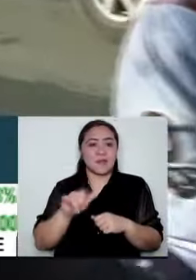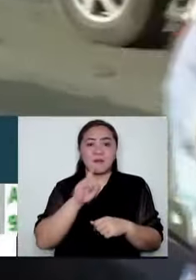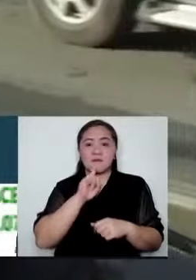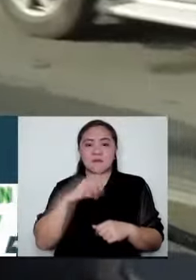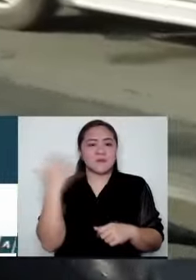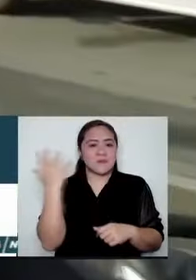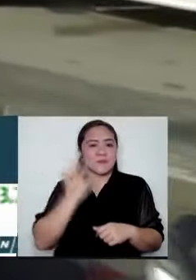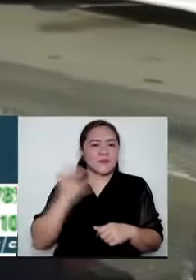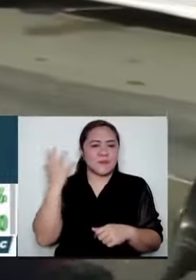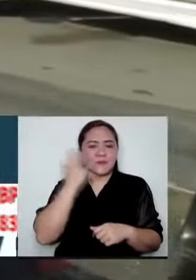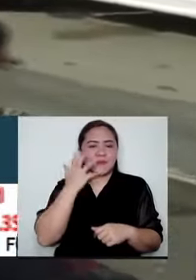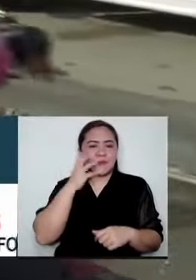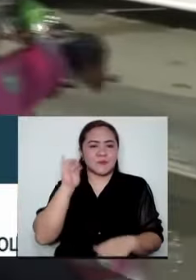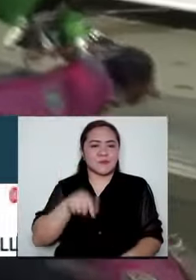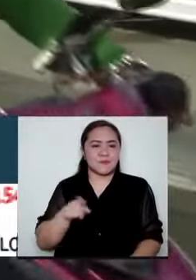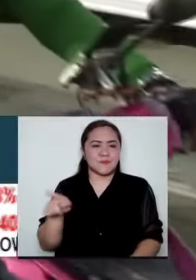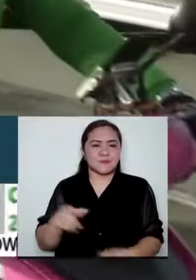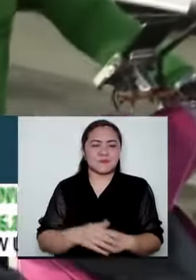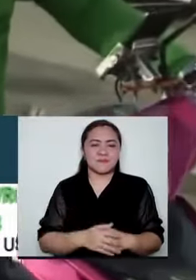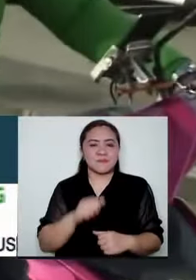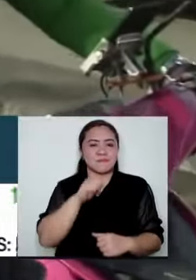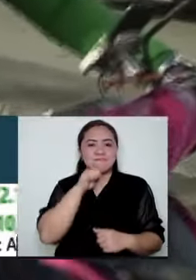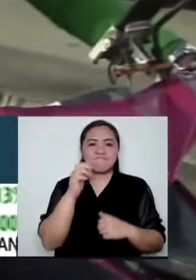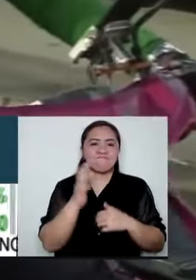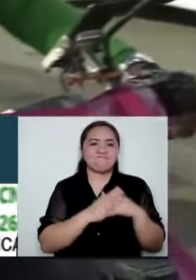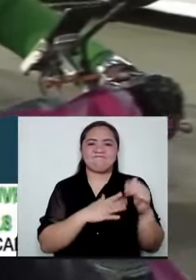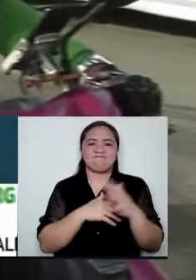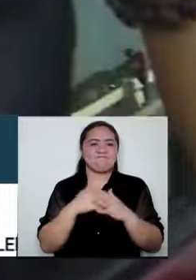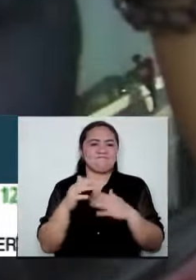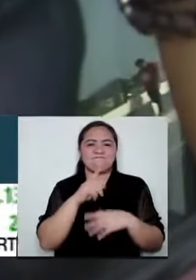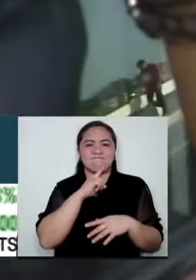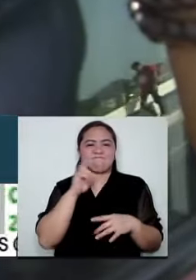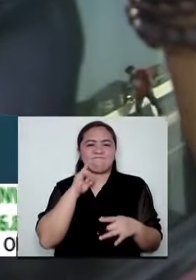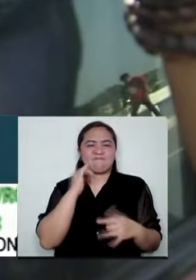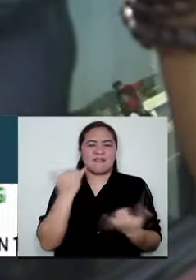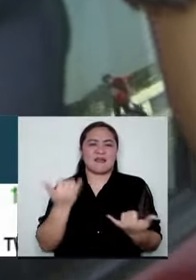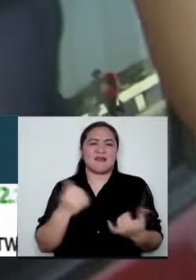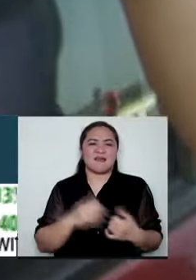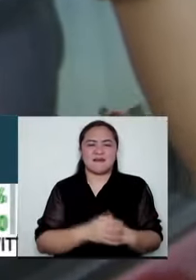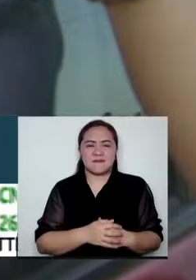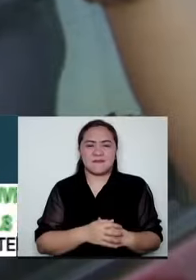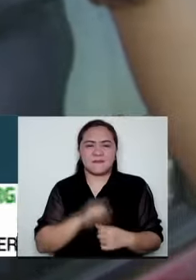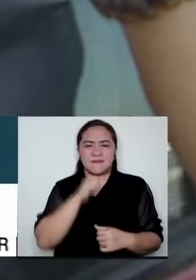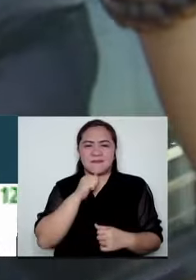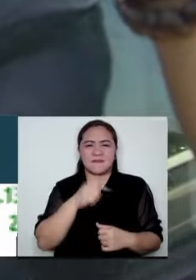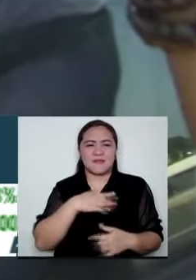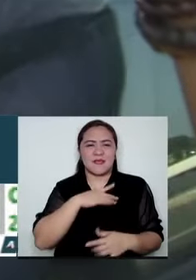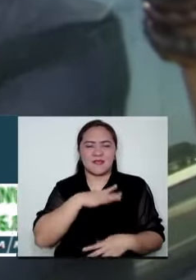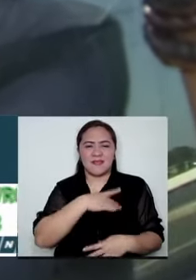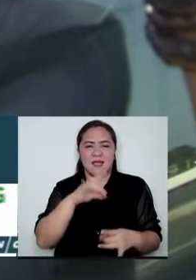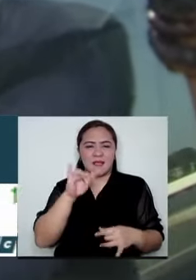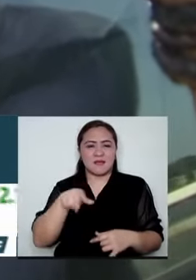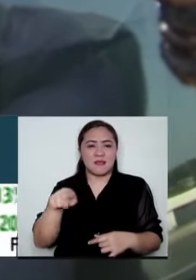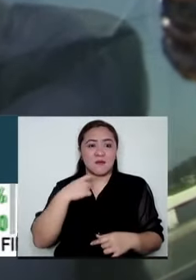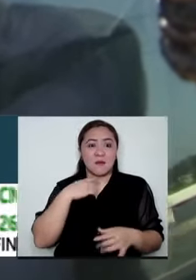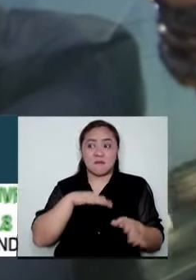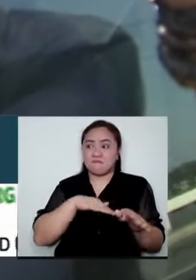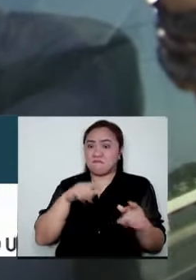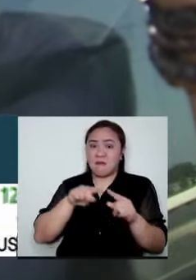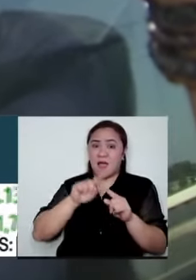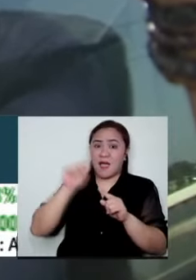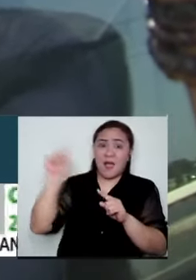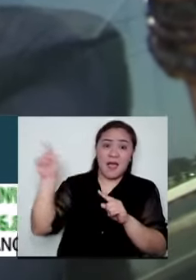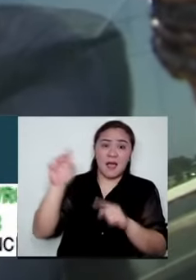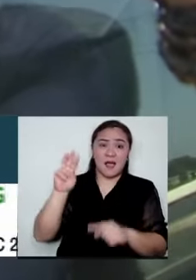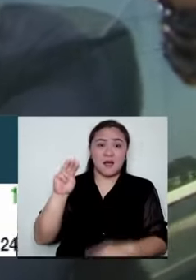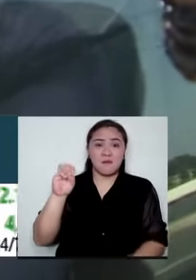Medyo inconvenient to hassle. Hassle, medyo kundi. Saan pa ang dulo ng traffic net nito? Abot na hanggang Montalban.